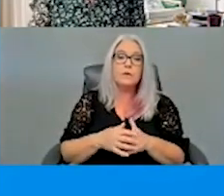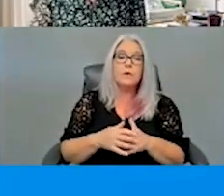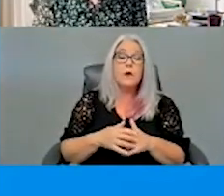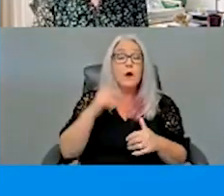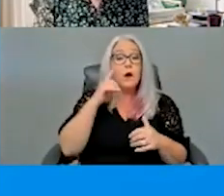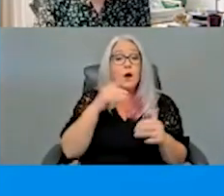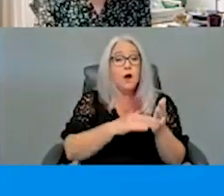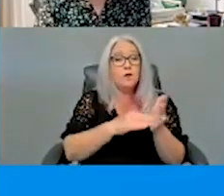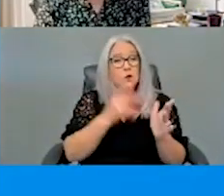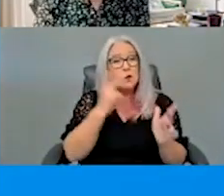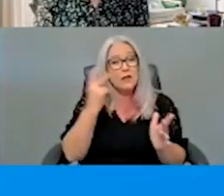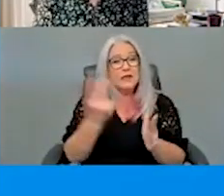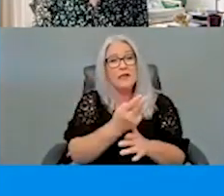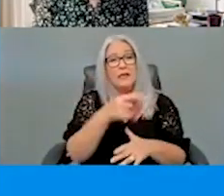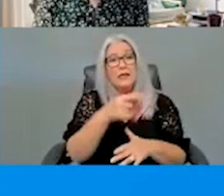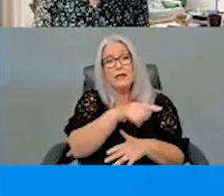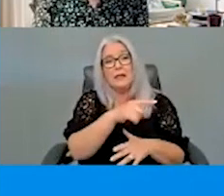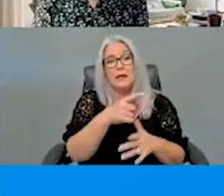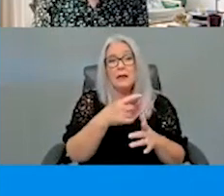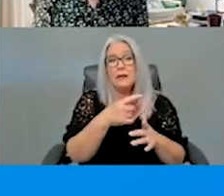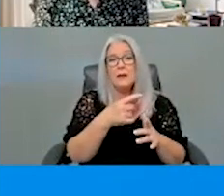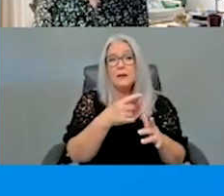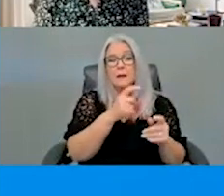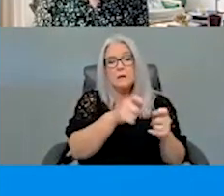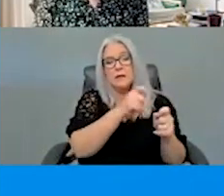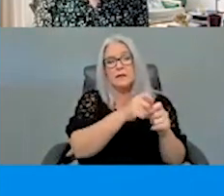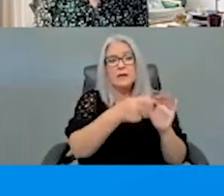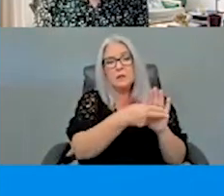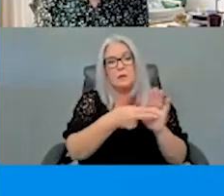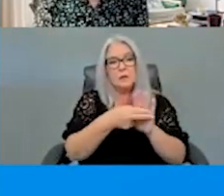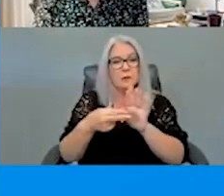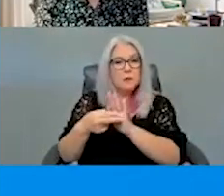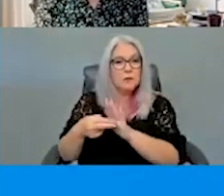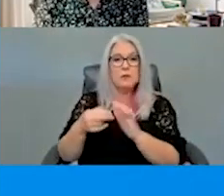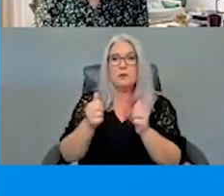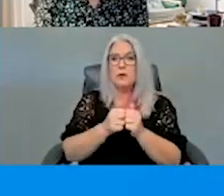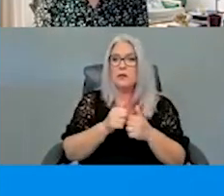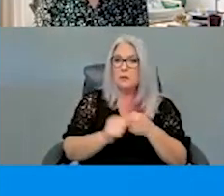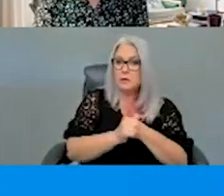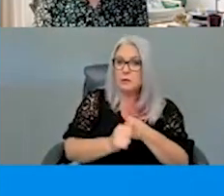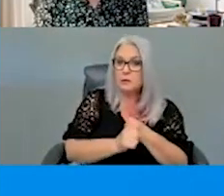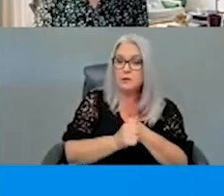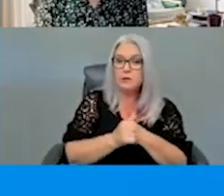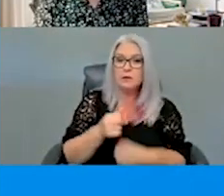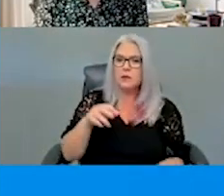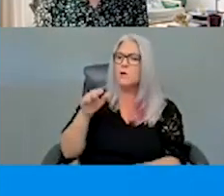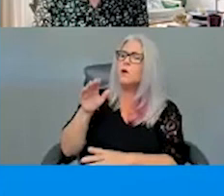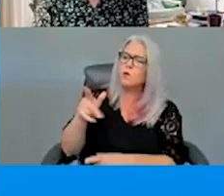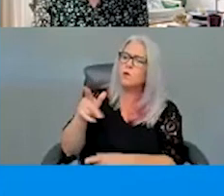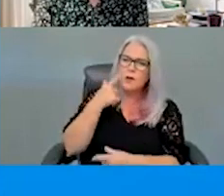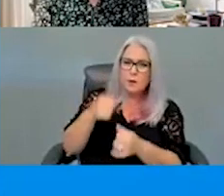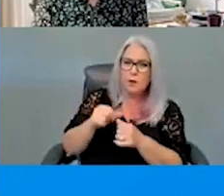that can be toxic. And so as I mentioned before, the example of, Henry, we need to be extra nice to